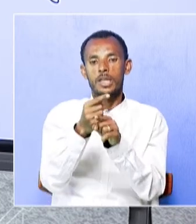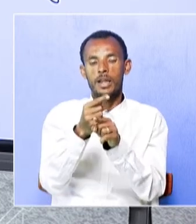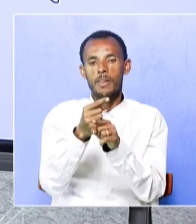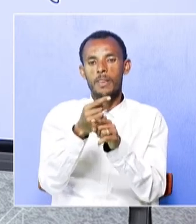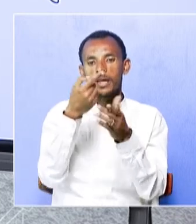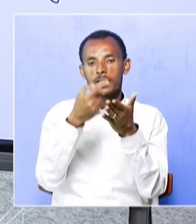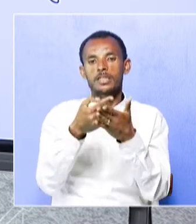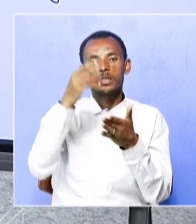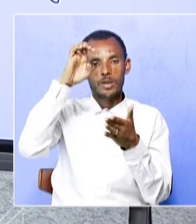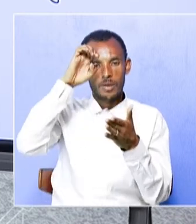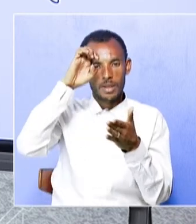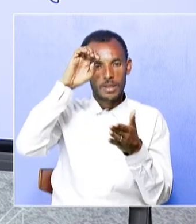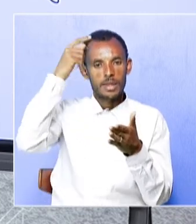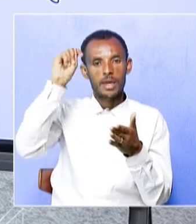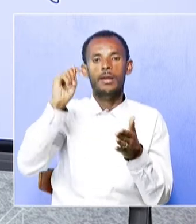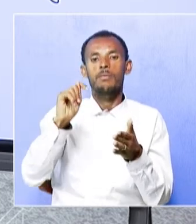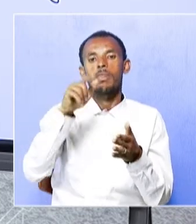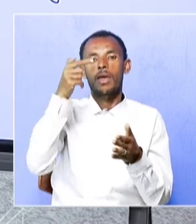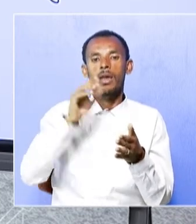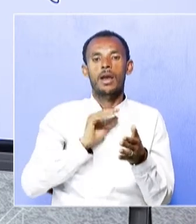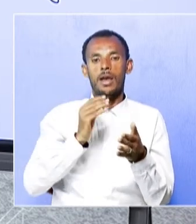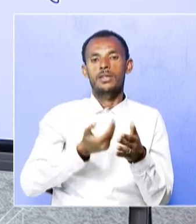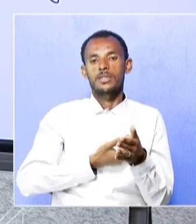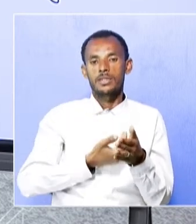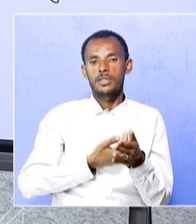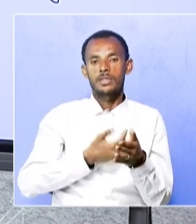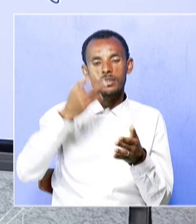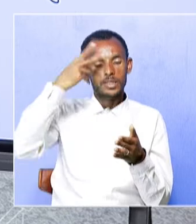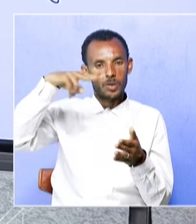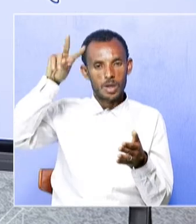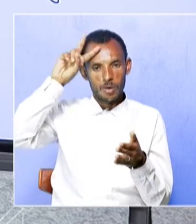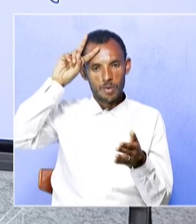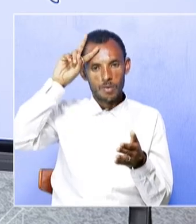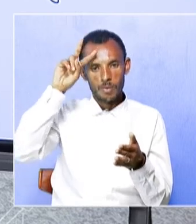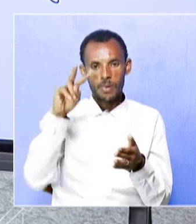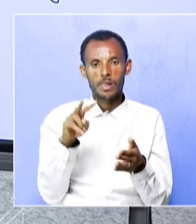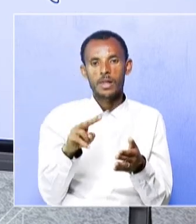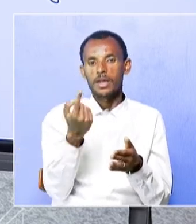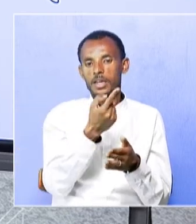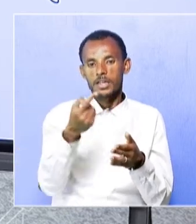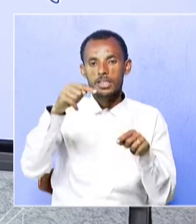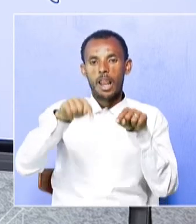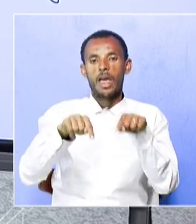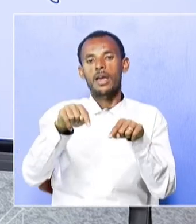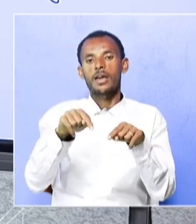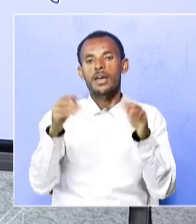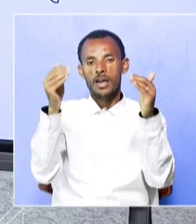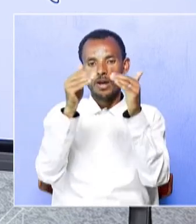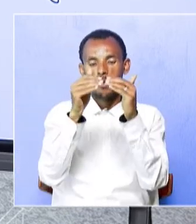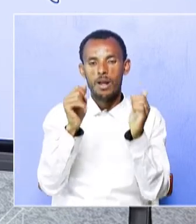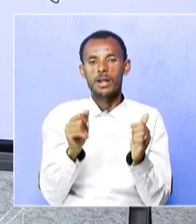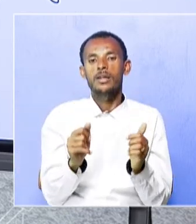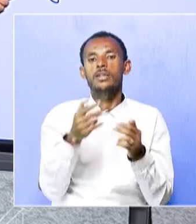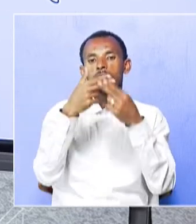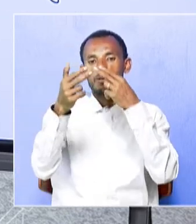geometrically, this Euclid's theorem is telling us the square of each leg is equal to